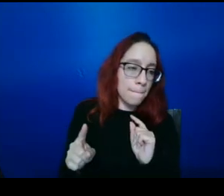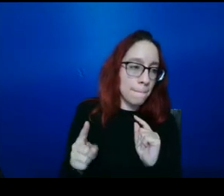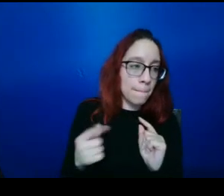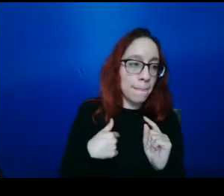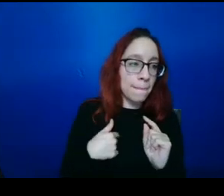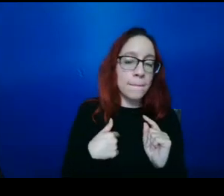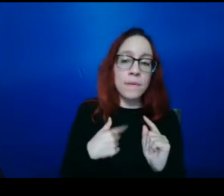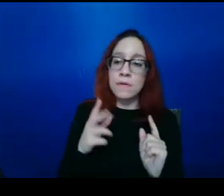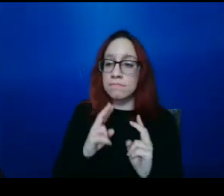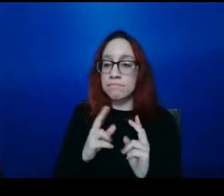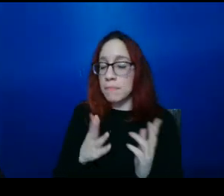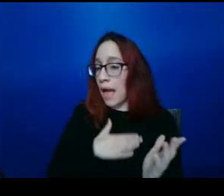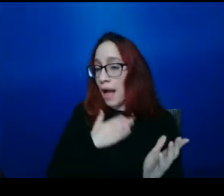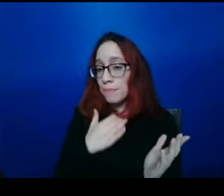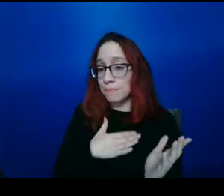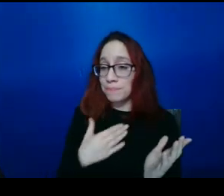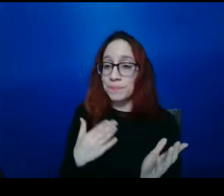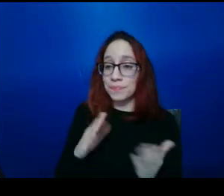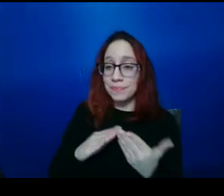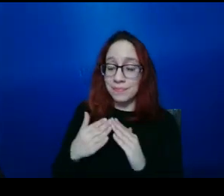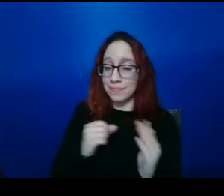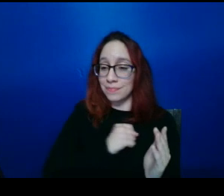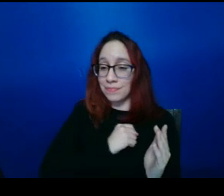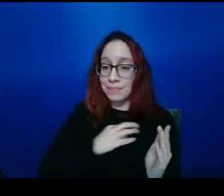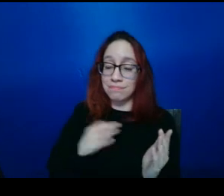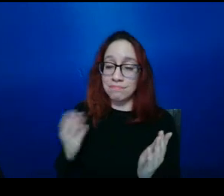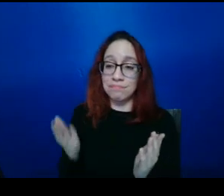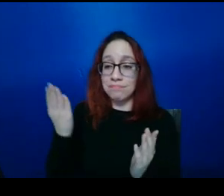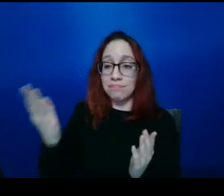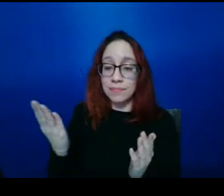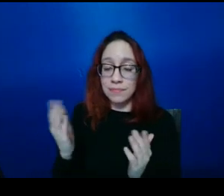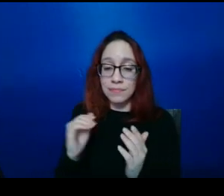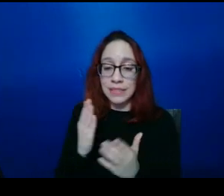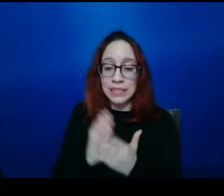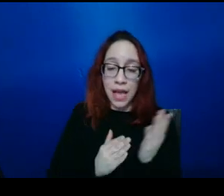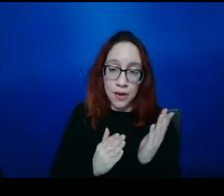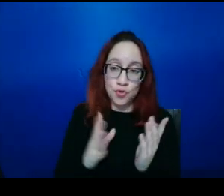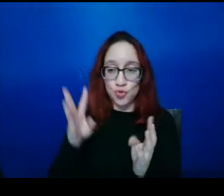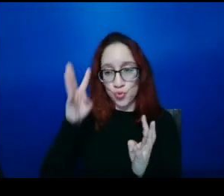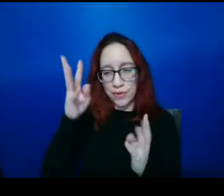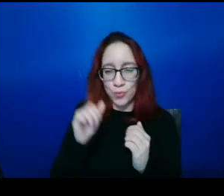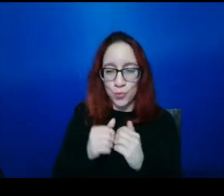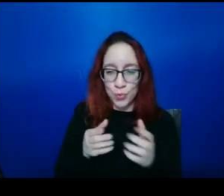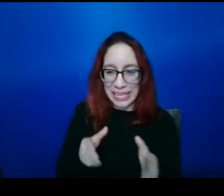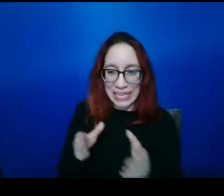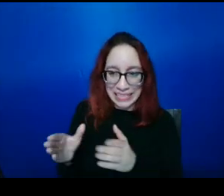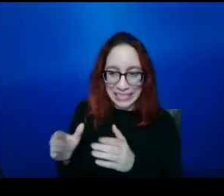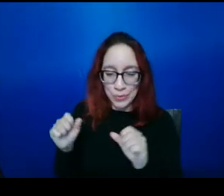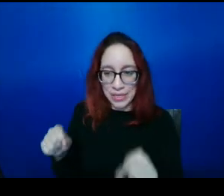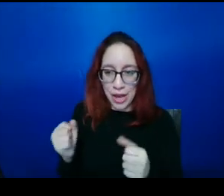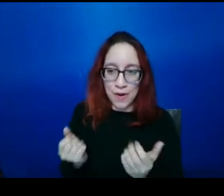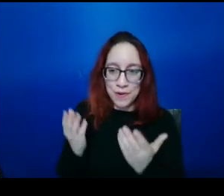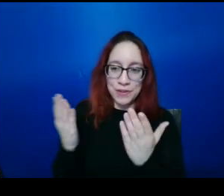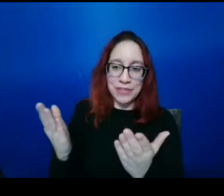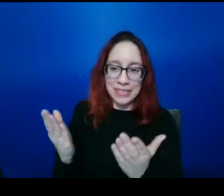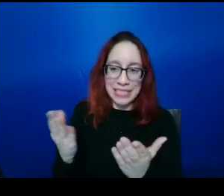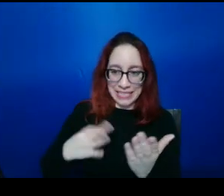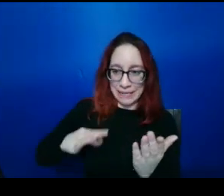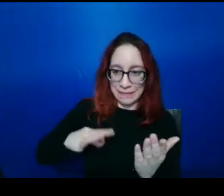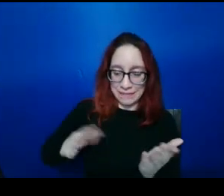But I'm very happy to hear that city staff has recommendations on some creative ways that we can offer